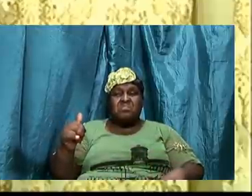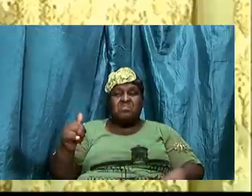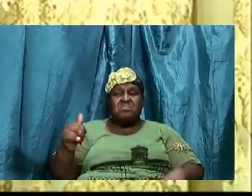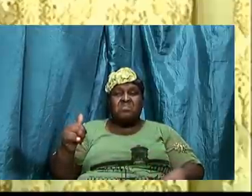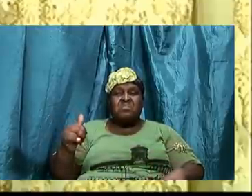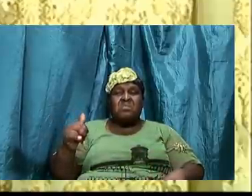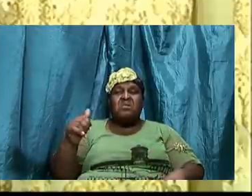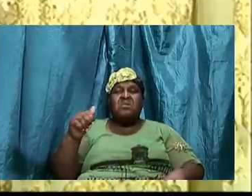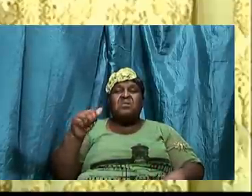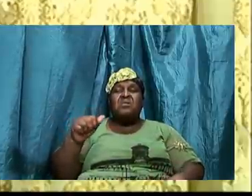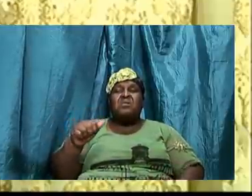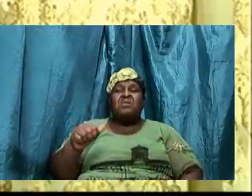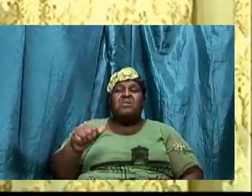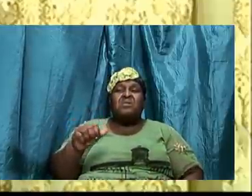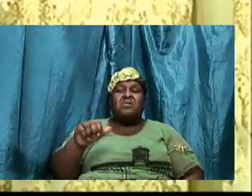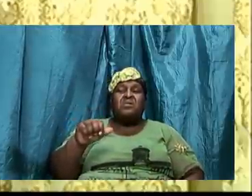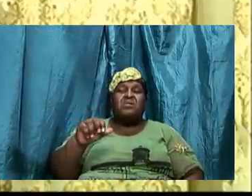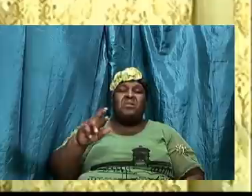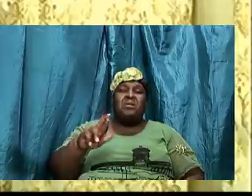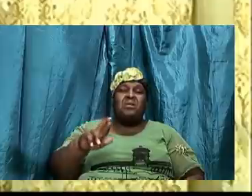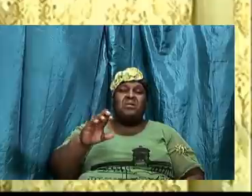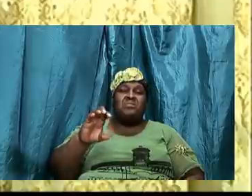archangels.